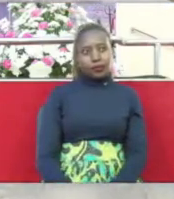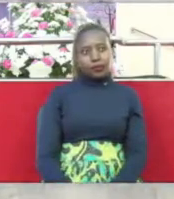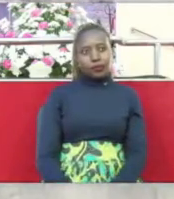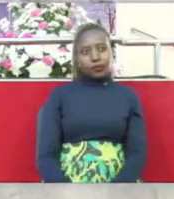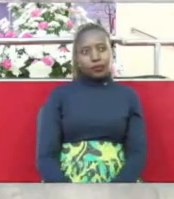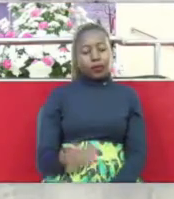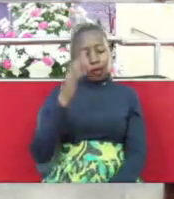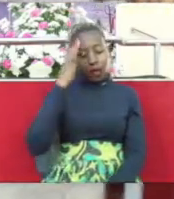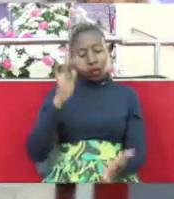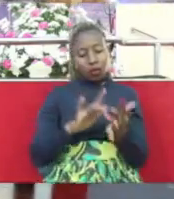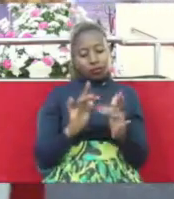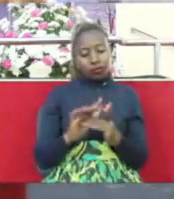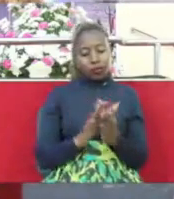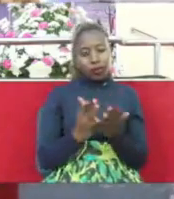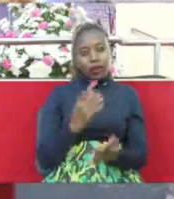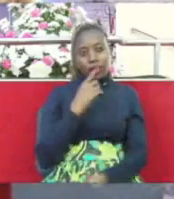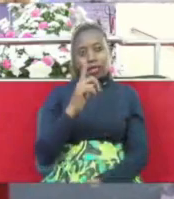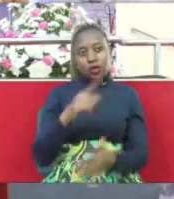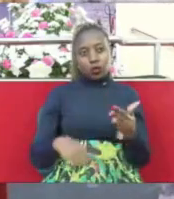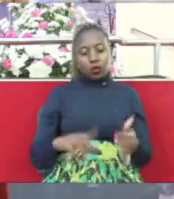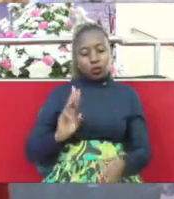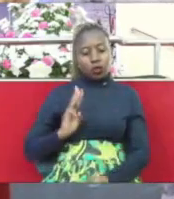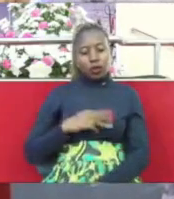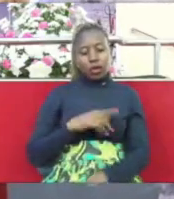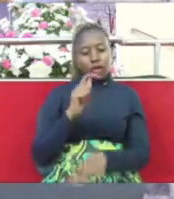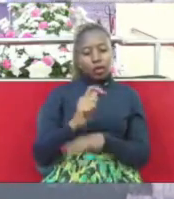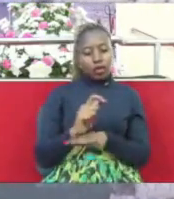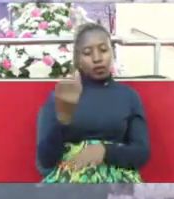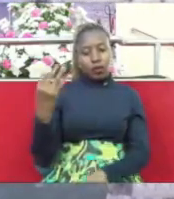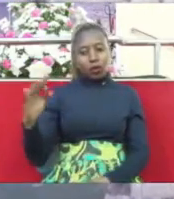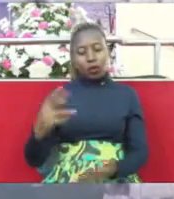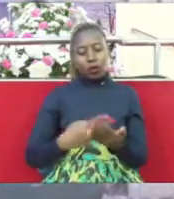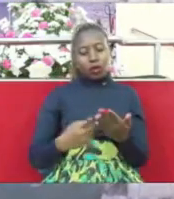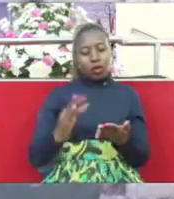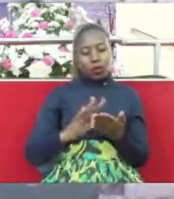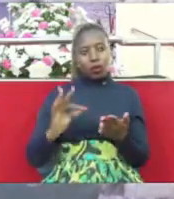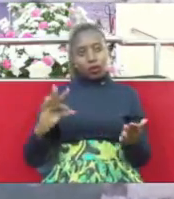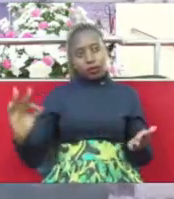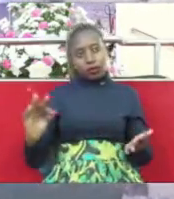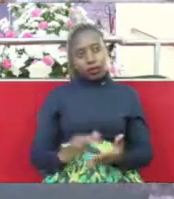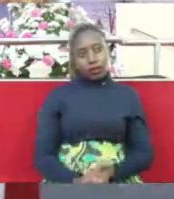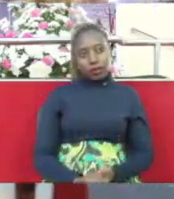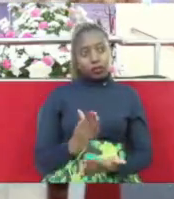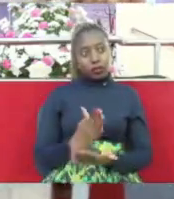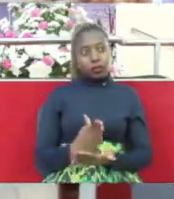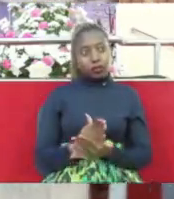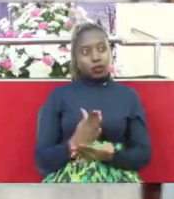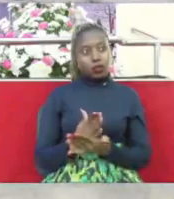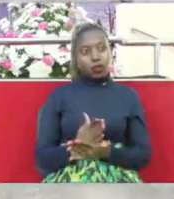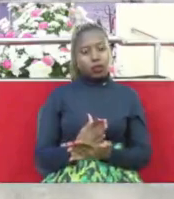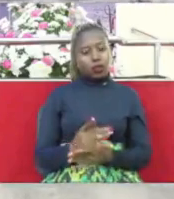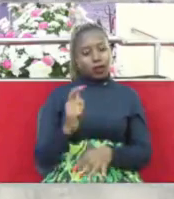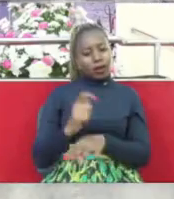the Bible says that we are the temples of the Holy Spirit. Biblia inasema kwamba sisi ni hekalu ya Roho Mtakatifu. That temple, does it have the